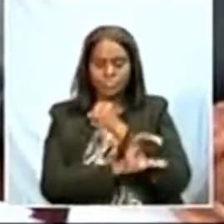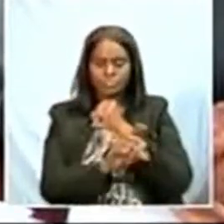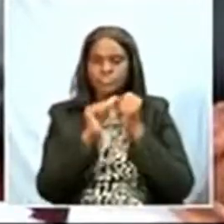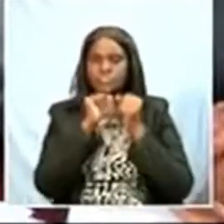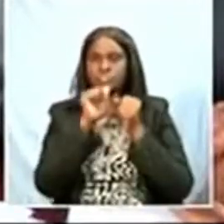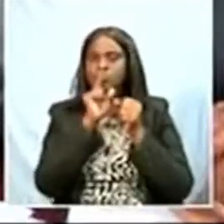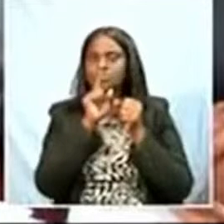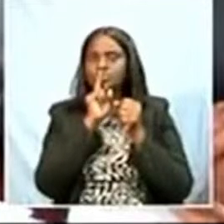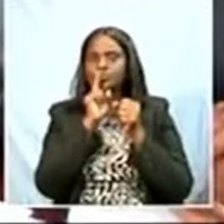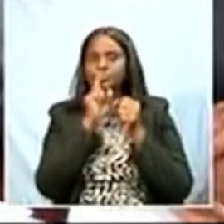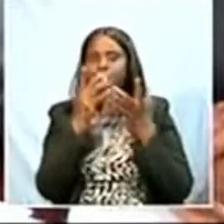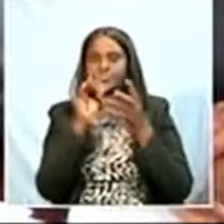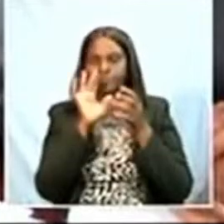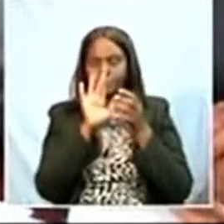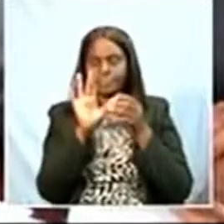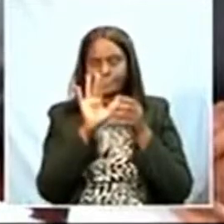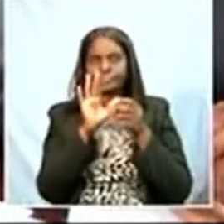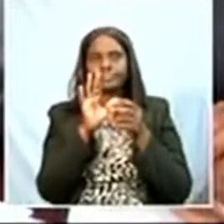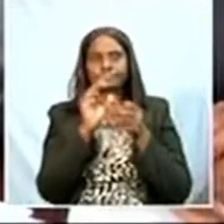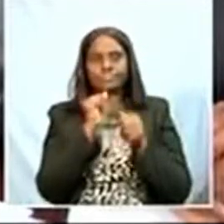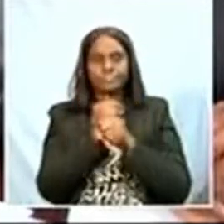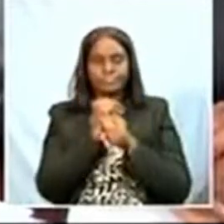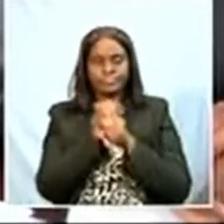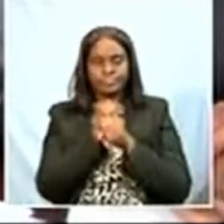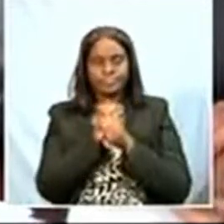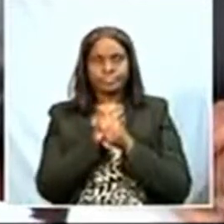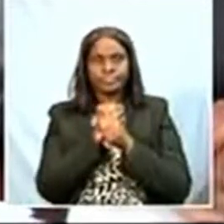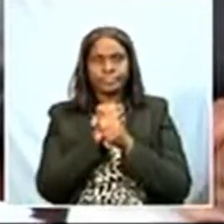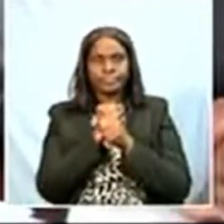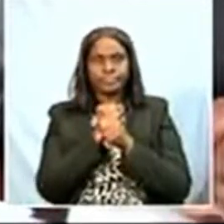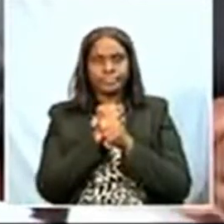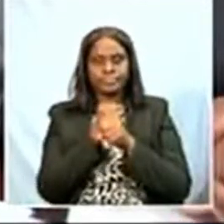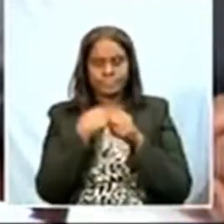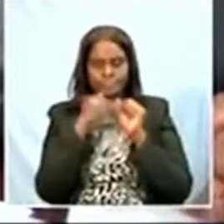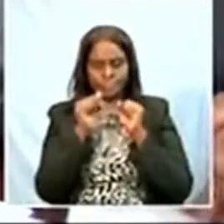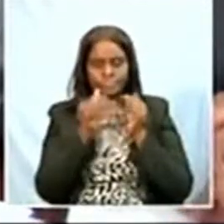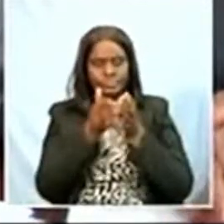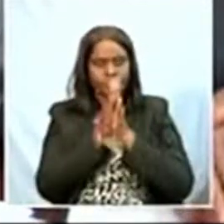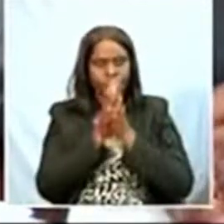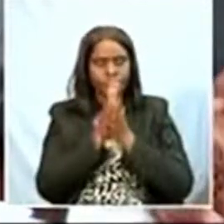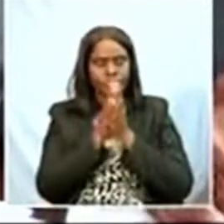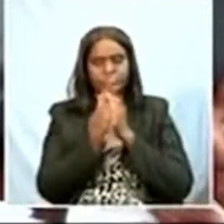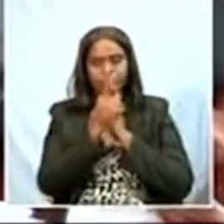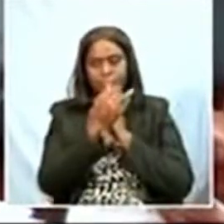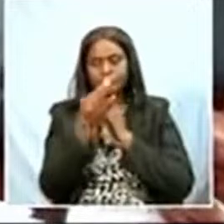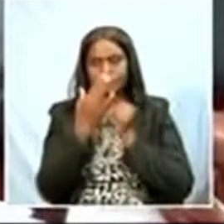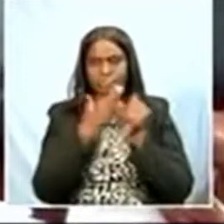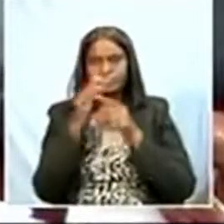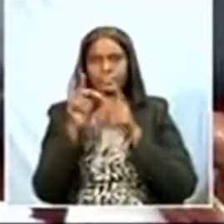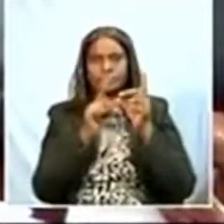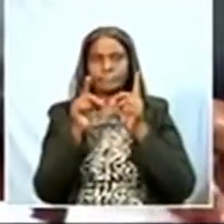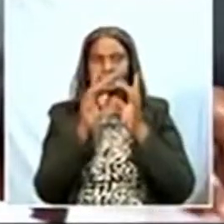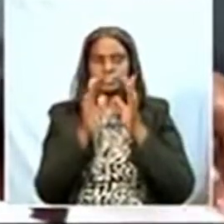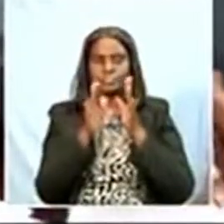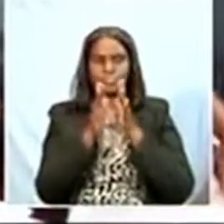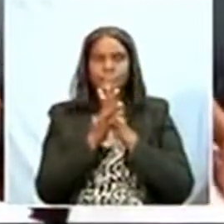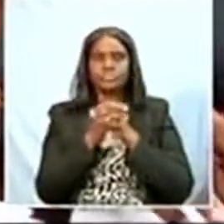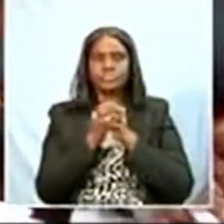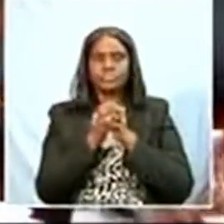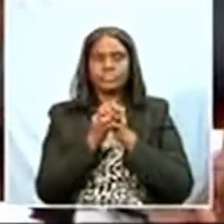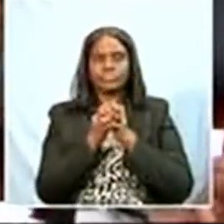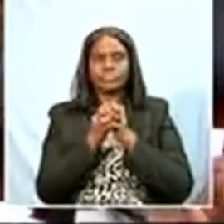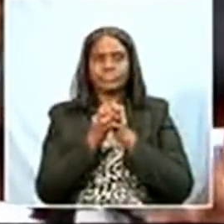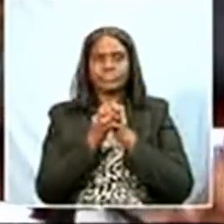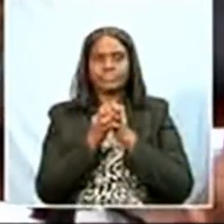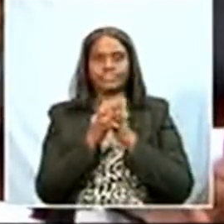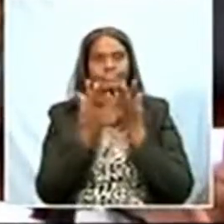necessarily lose out. I don't know, maybe I can ask one of my directors who